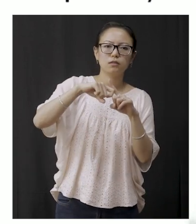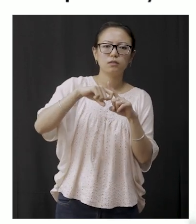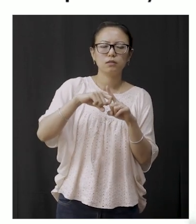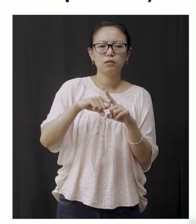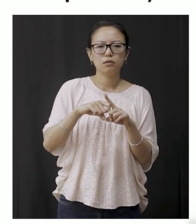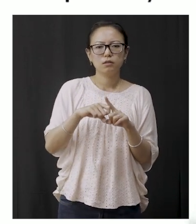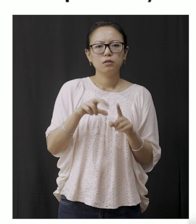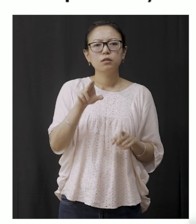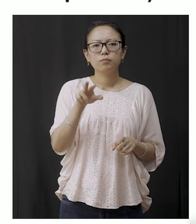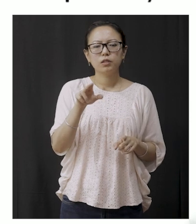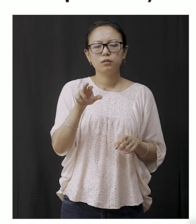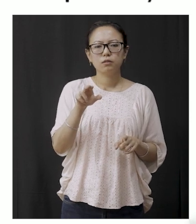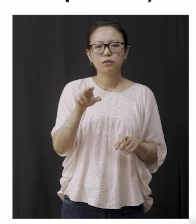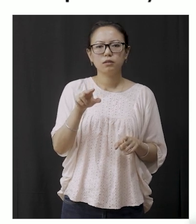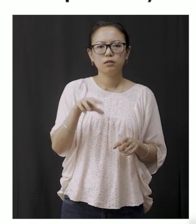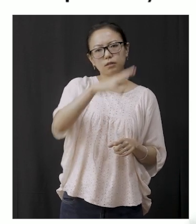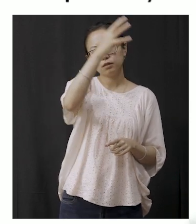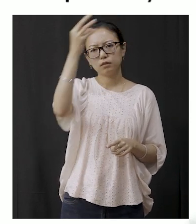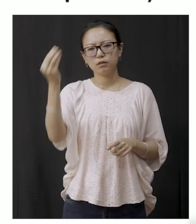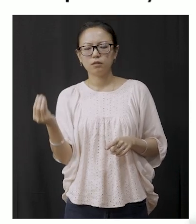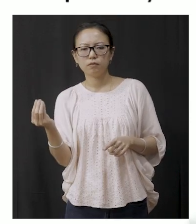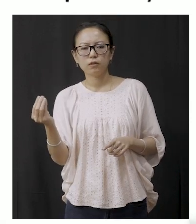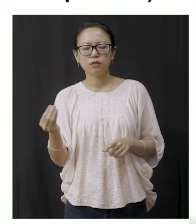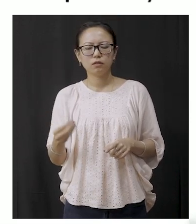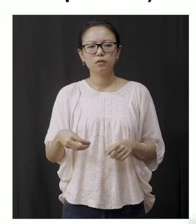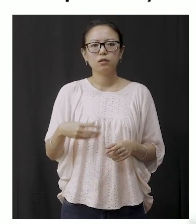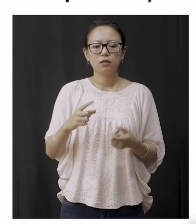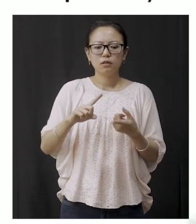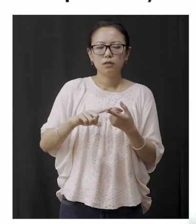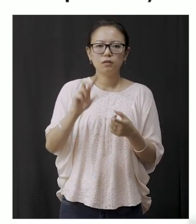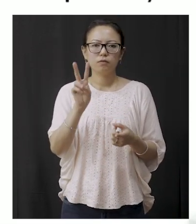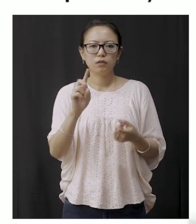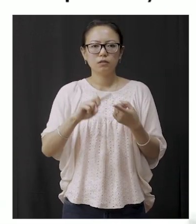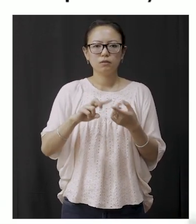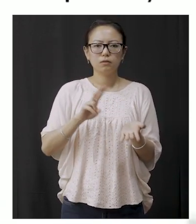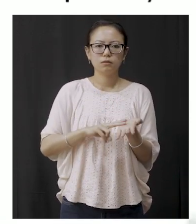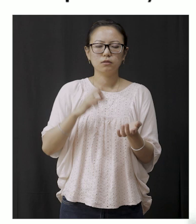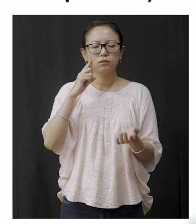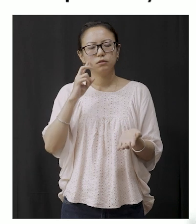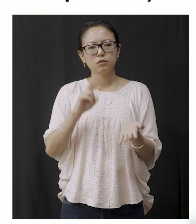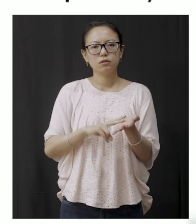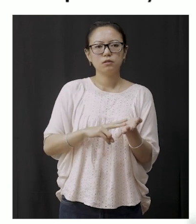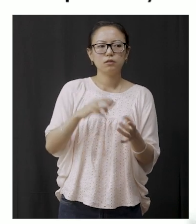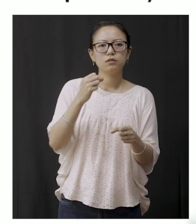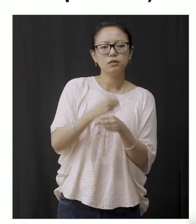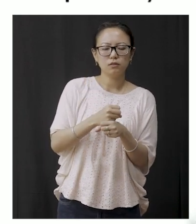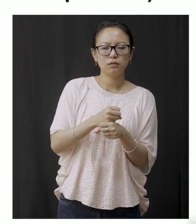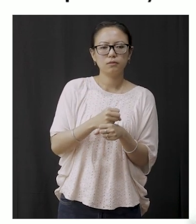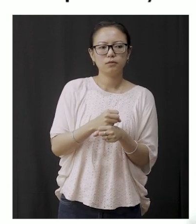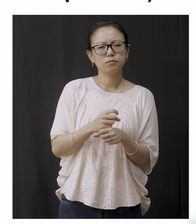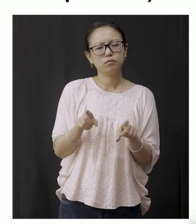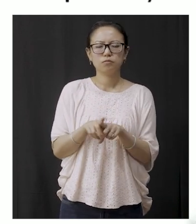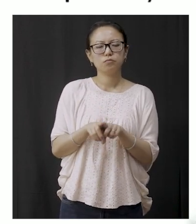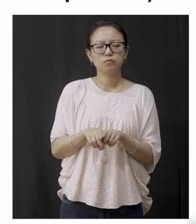is disappearing, or it is also called sunset. Dusk, it is the time when the day